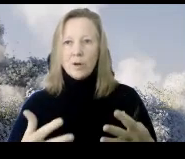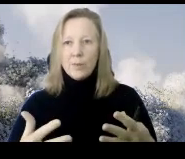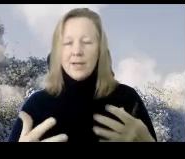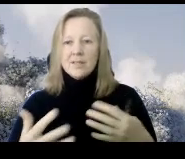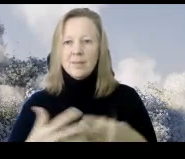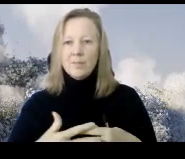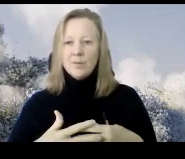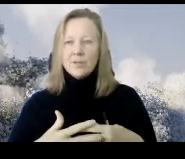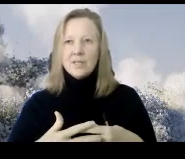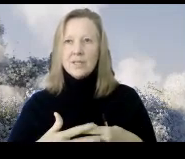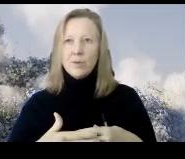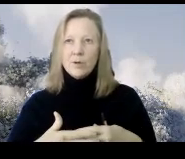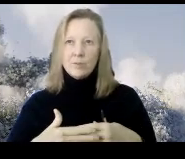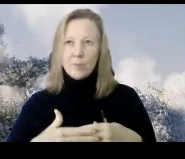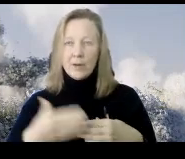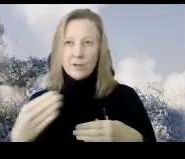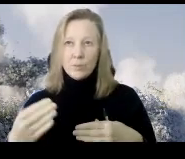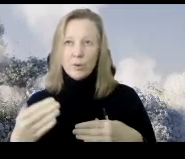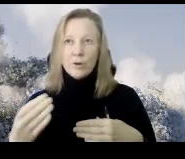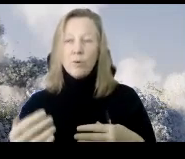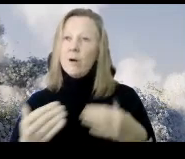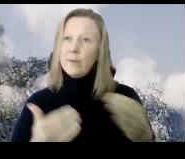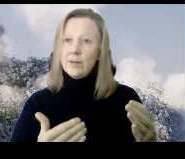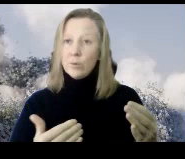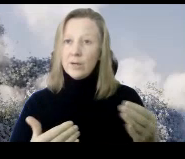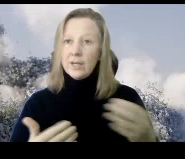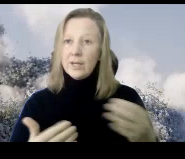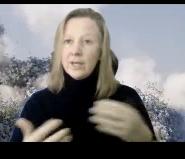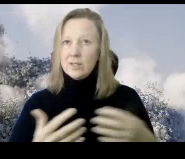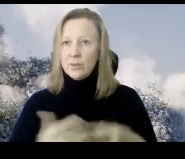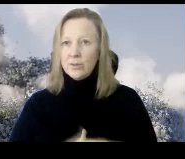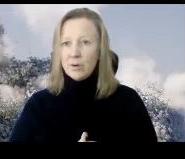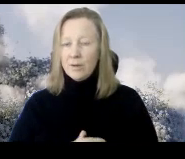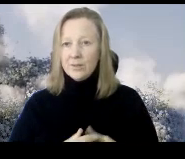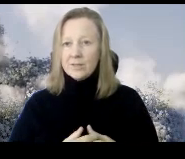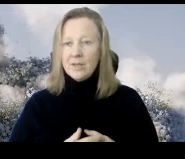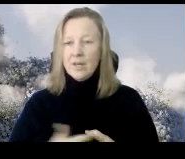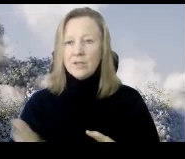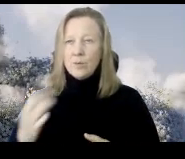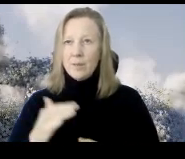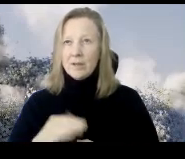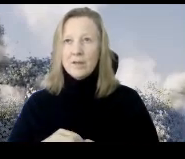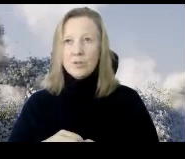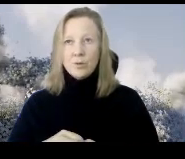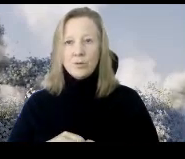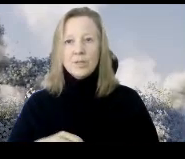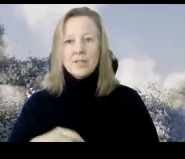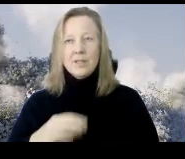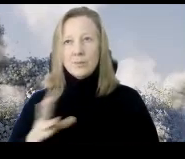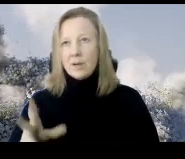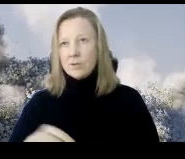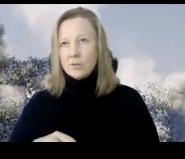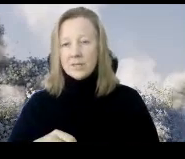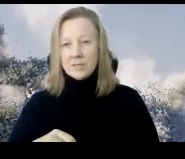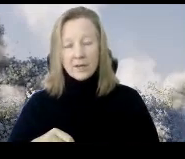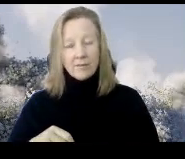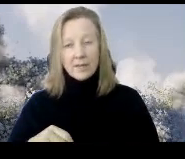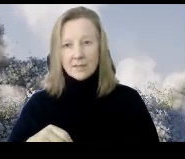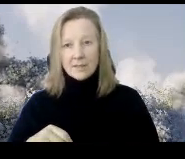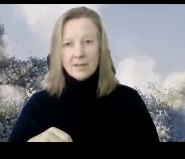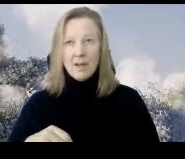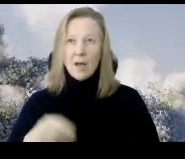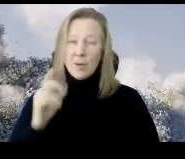you for work. We had some nurses that were preparing to work or already working and wanted to build their confidence. So we made a shorter course, and this one also does